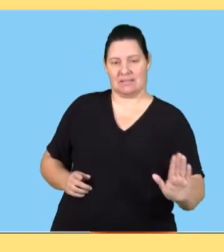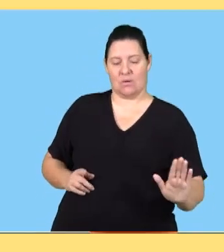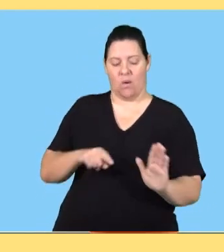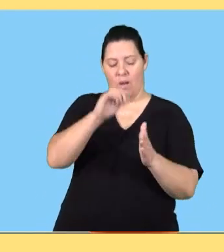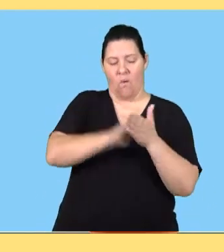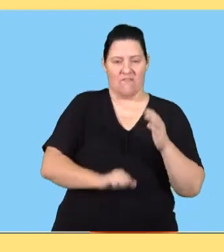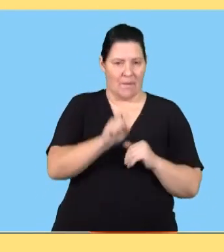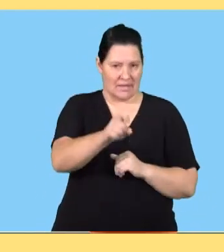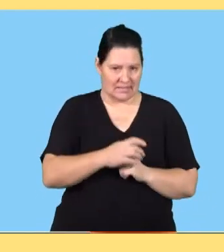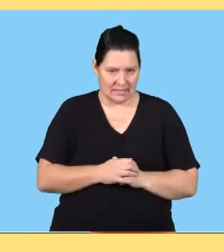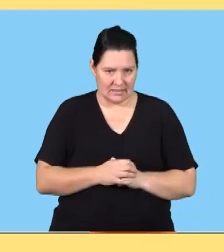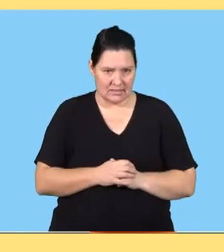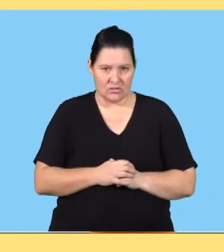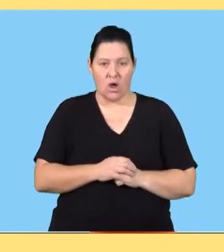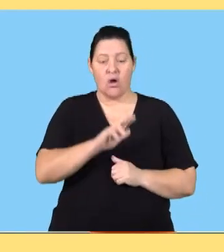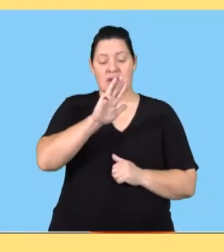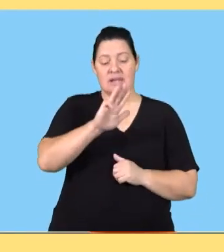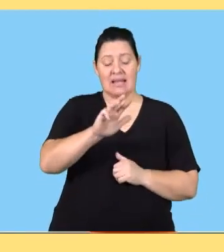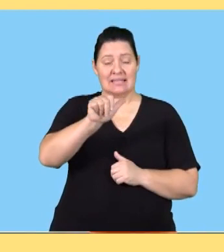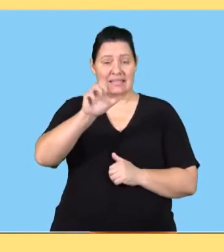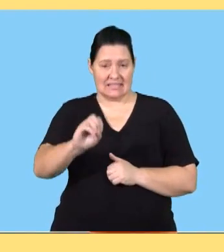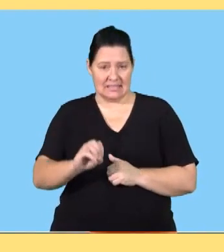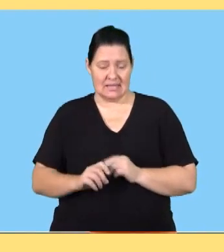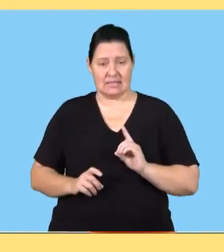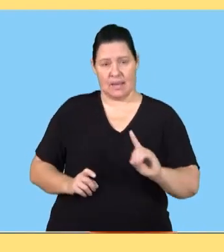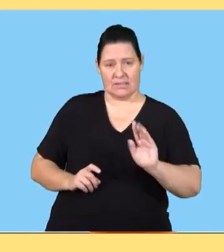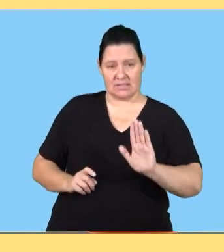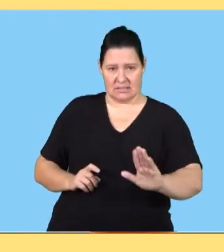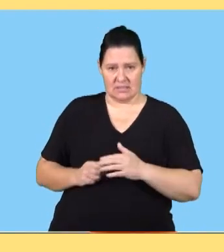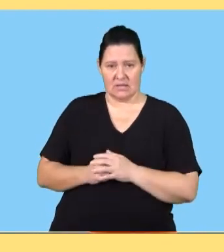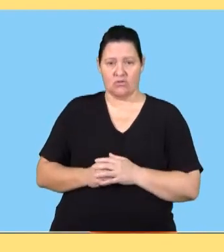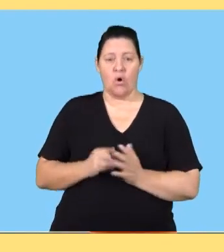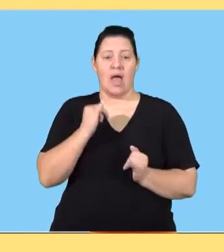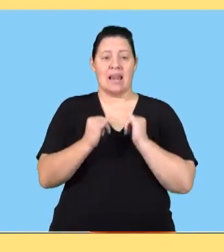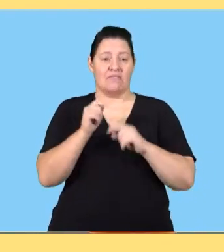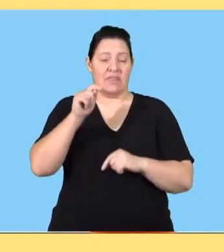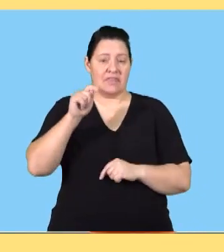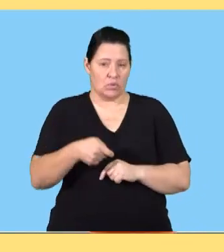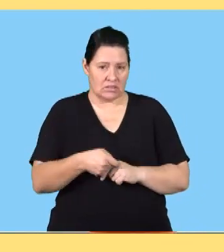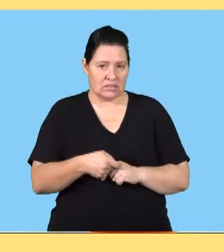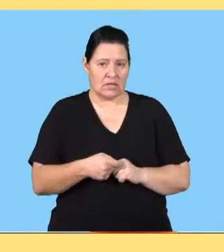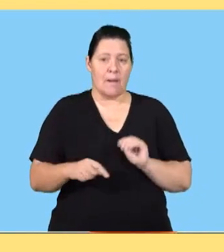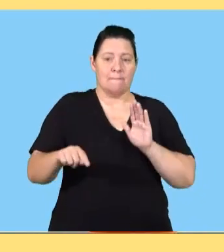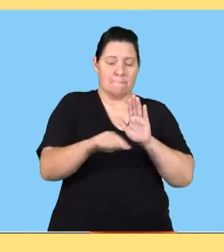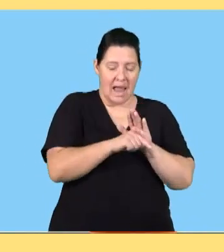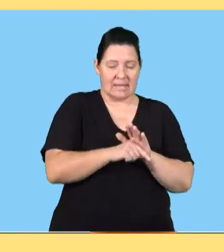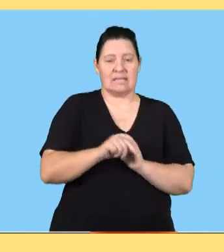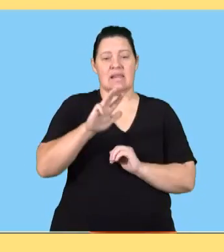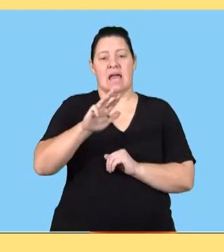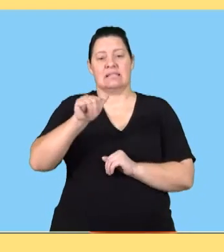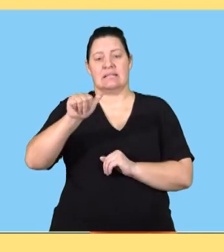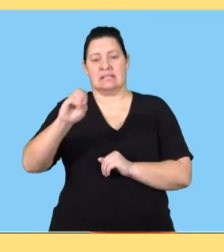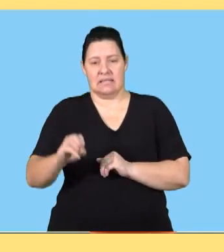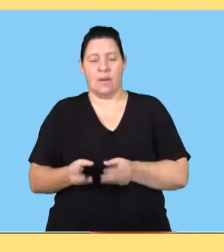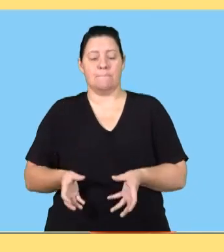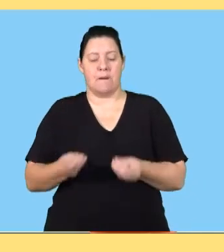the debit side. That means my 960 will be on the debit. So 11,000 minus 960,